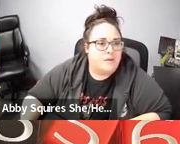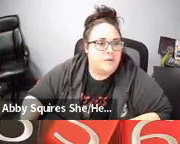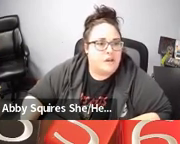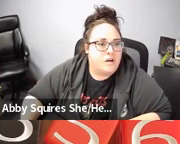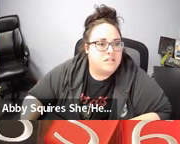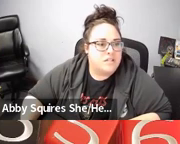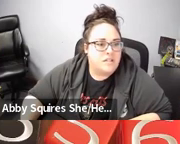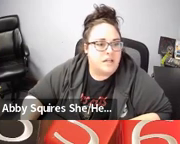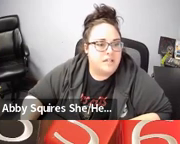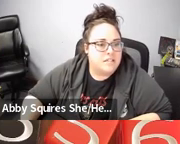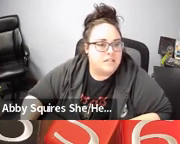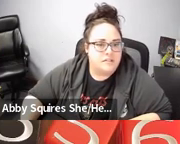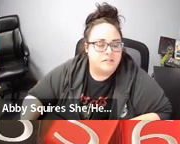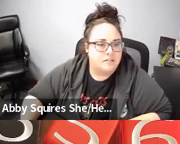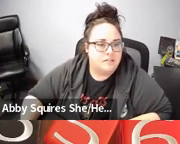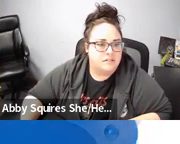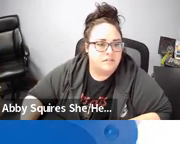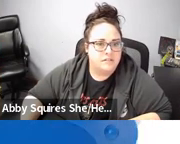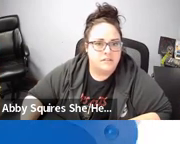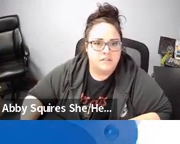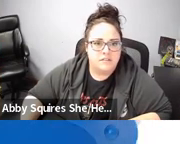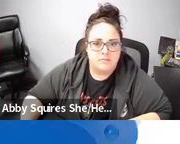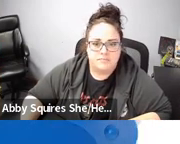All right, and then we can go on to the next.